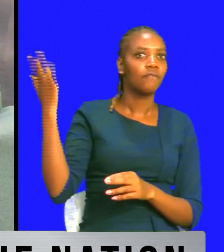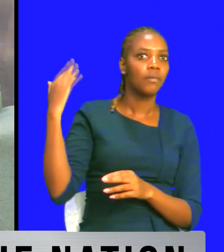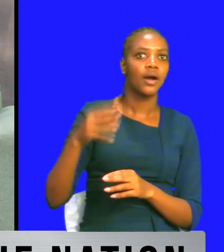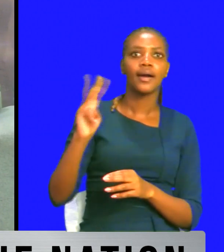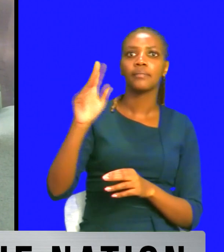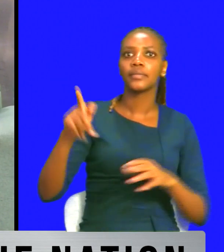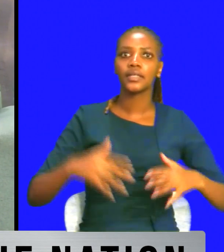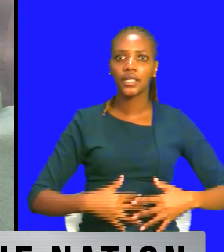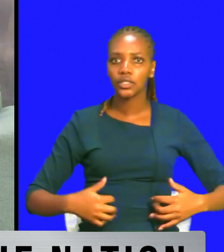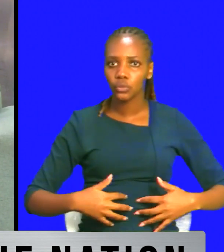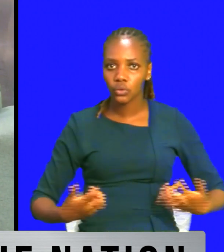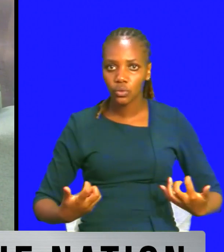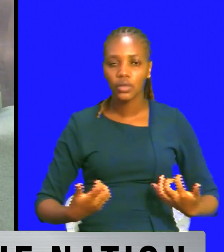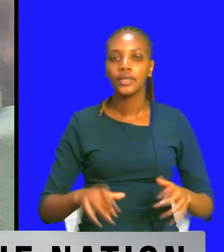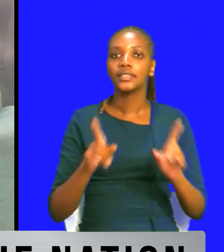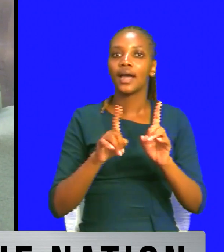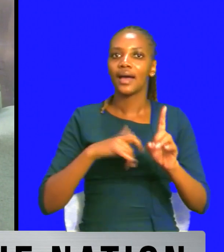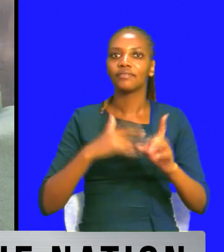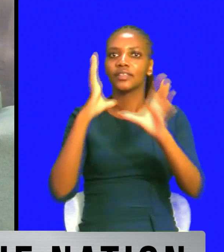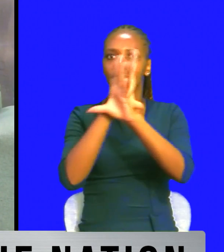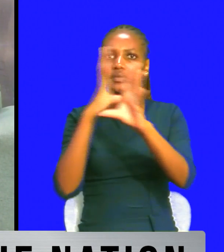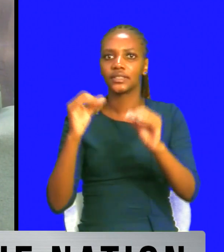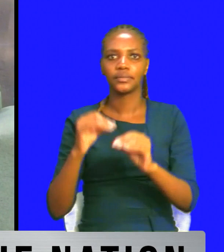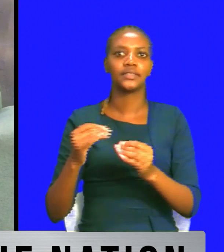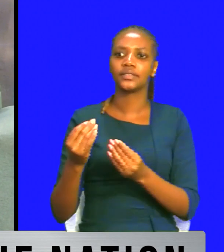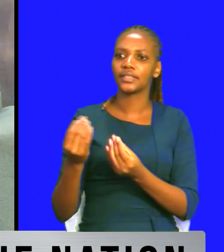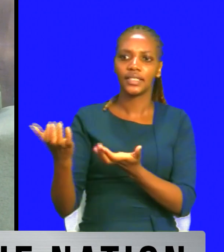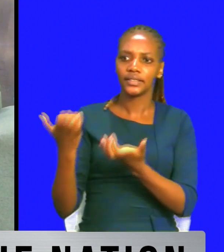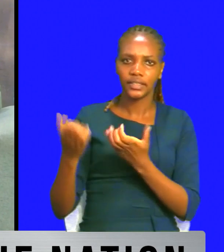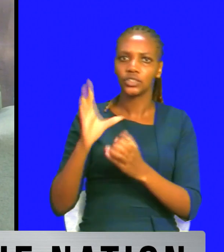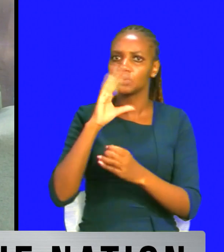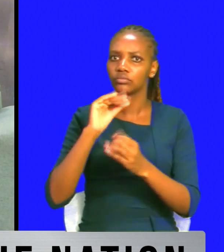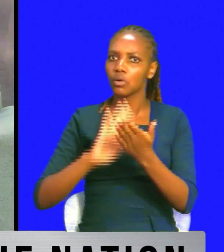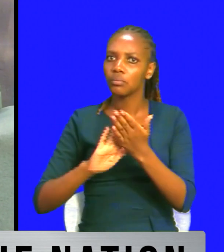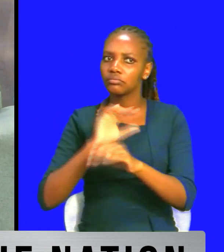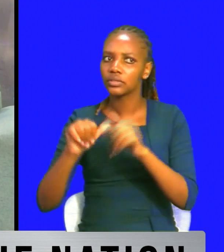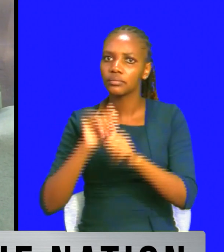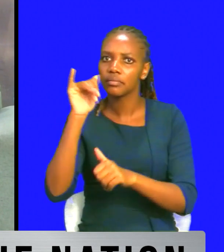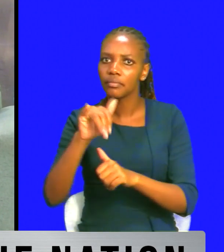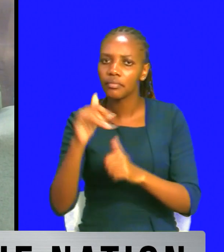feel that the president should have reprimanded him for that. Now, Elizabeth, Yes.